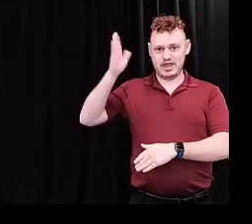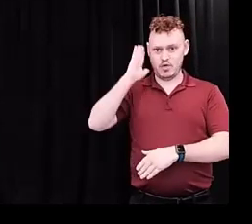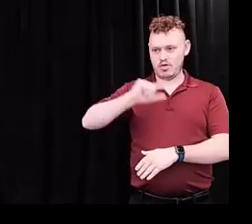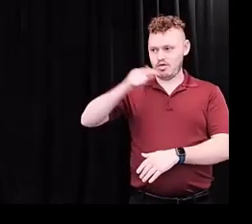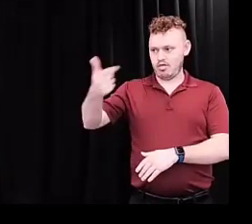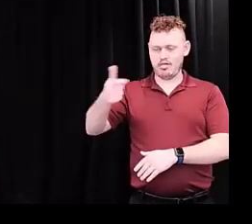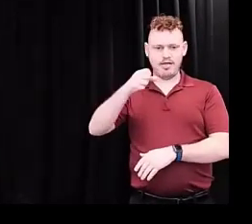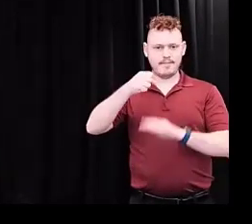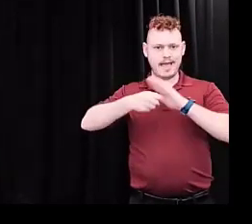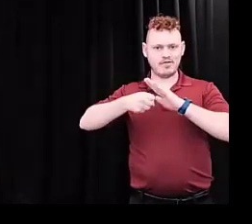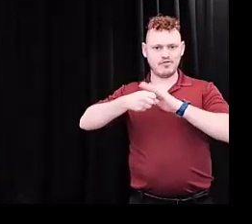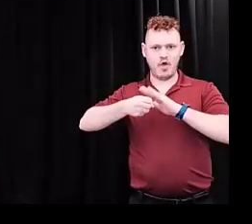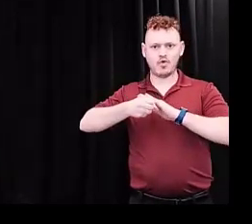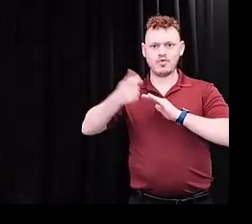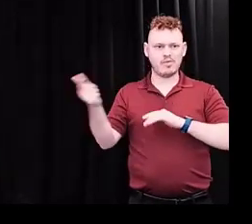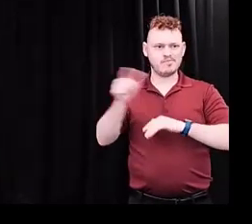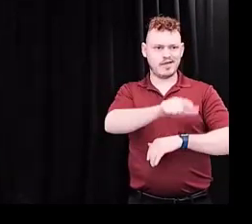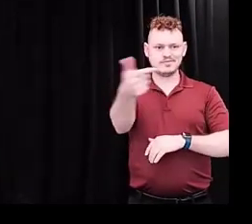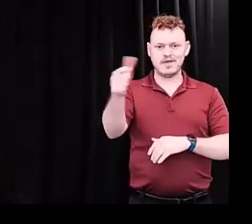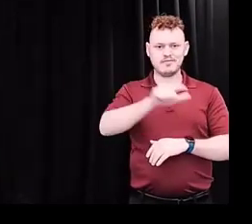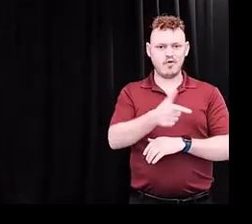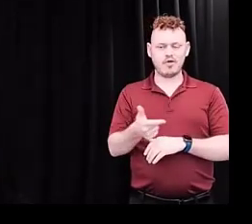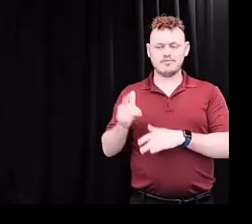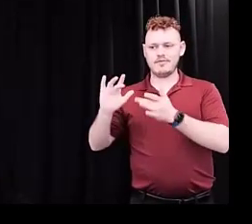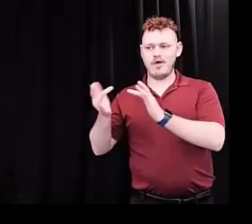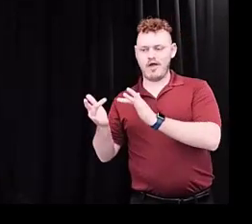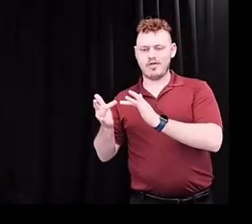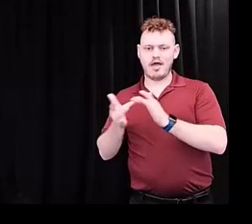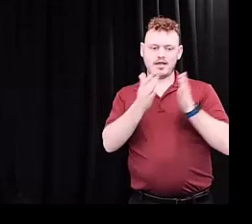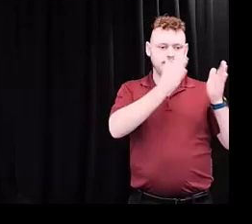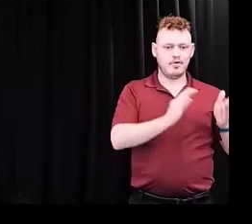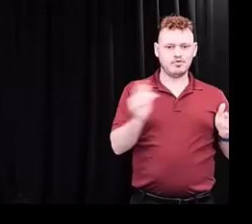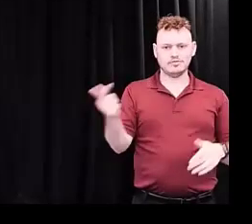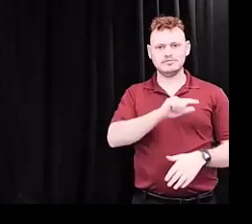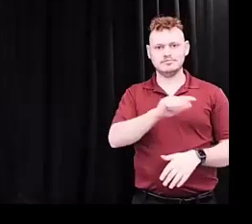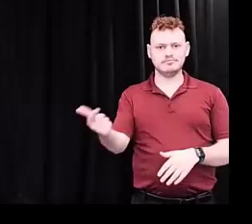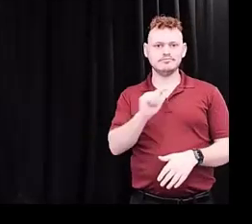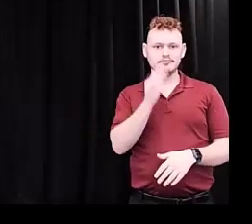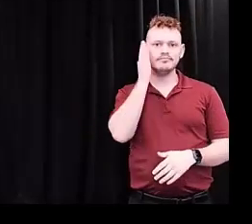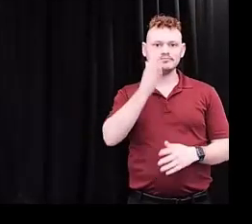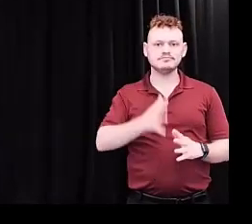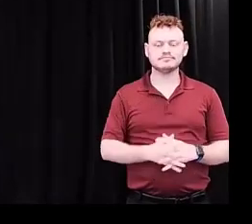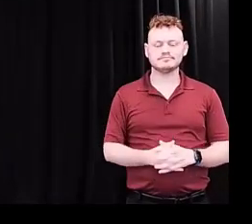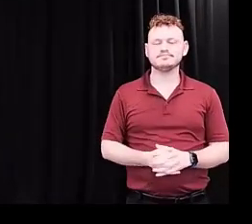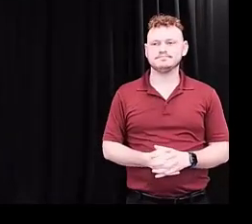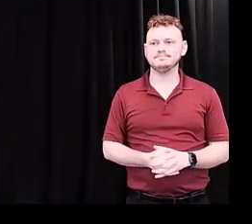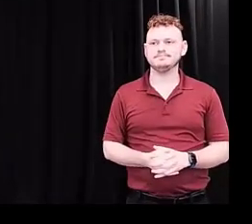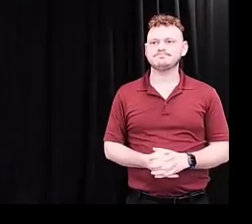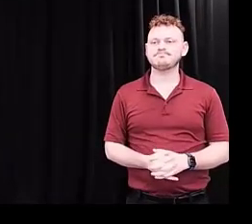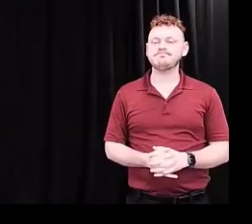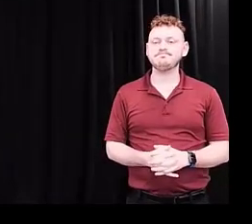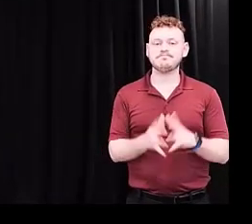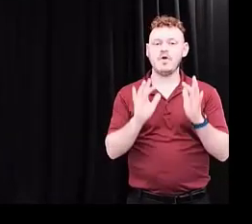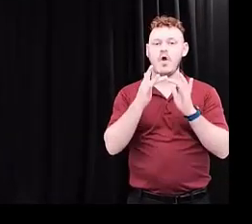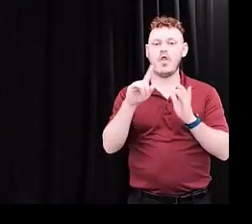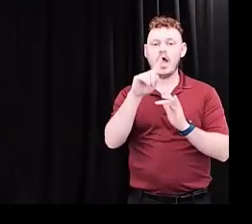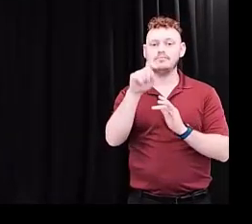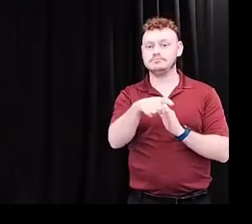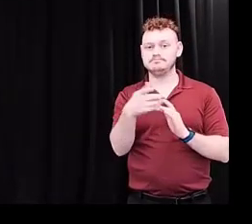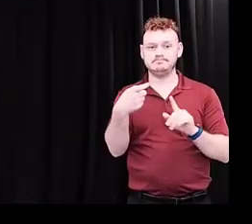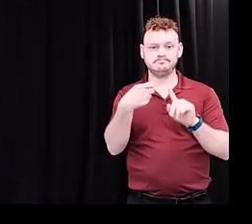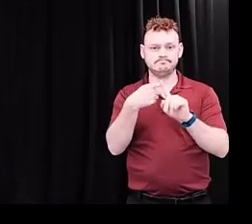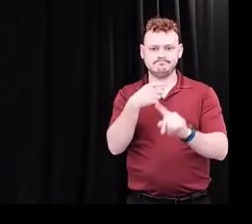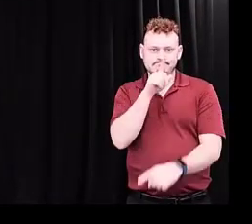to you. And we'll kind of bounce back and forth to give everybody time to answer or ask their questions. So the next one is